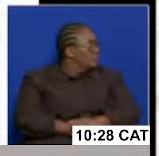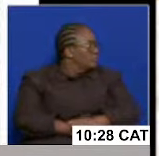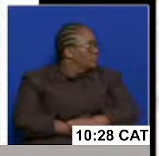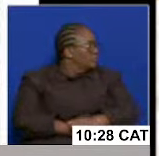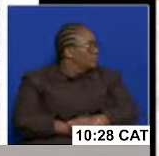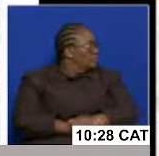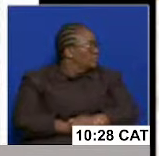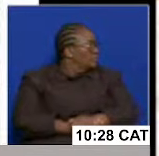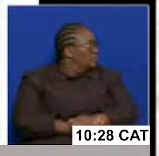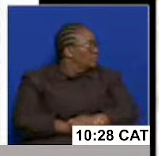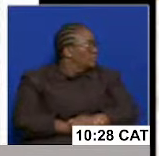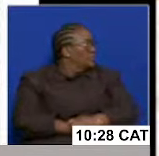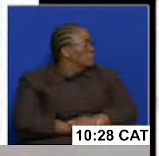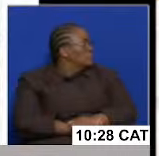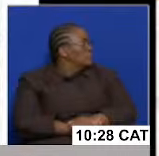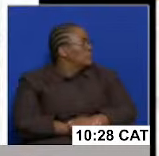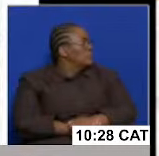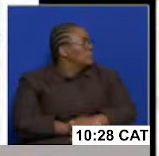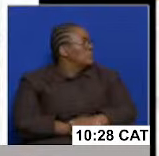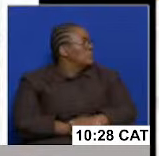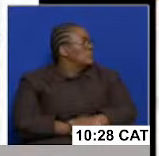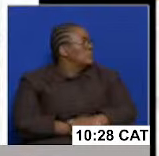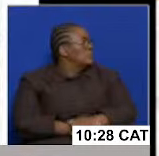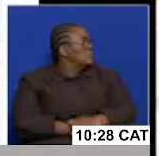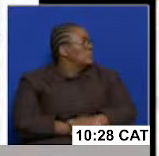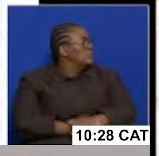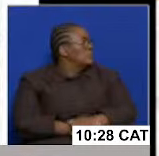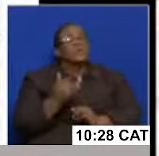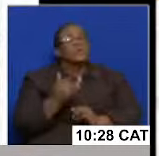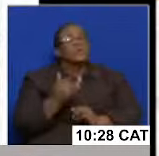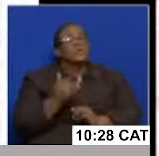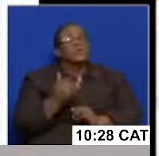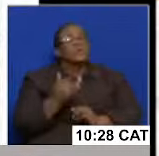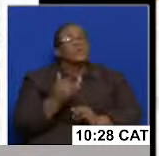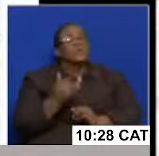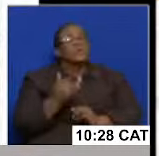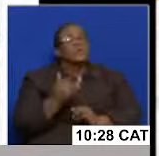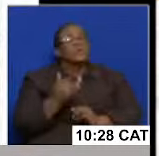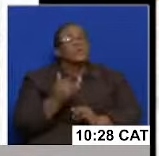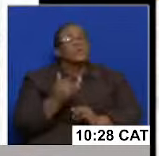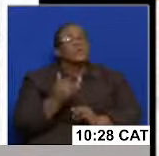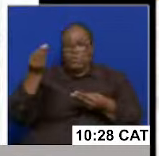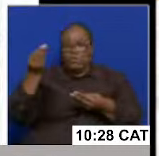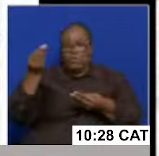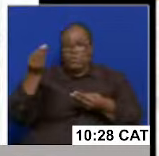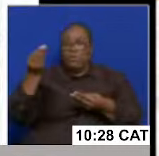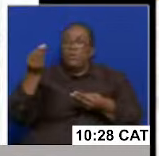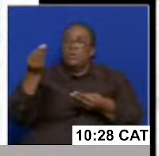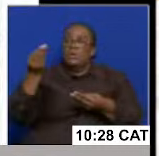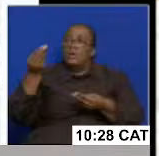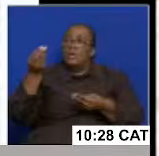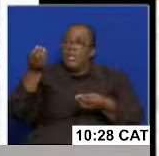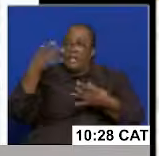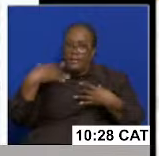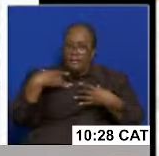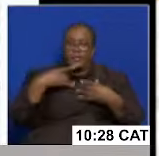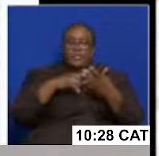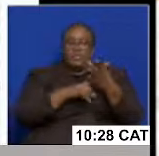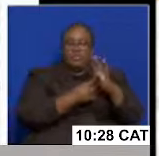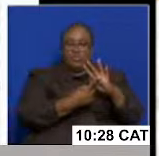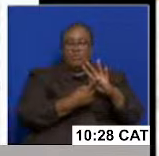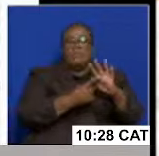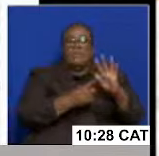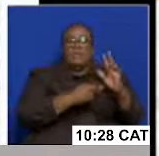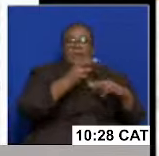when the informer gave me the information, he managed to show me the flat here in Kilani. So that's the only time I